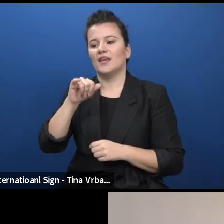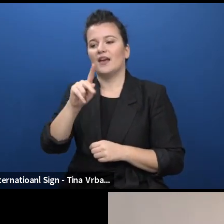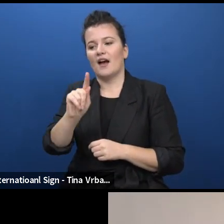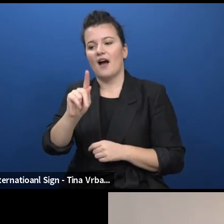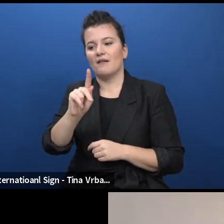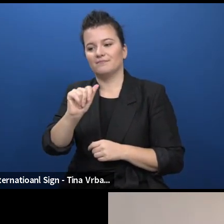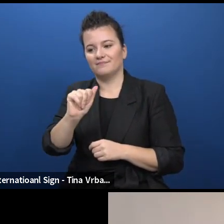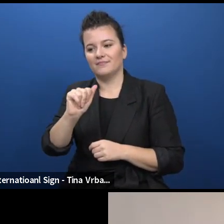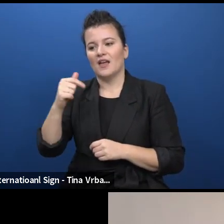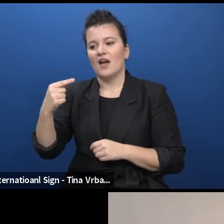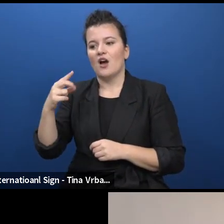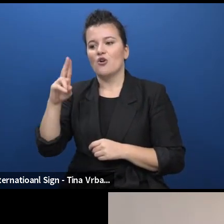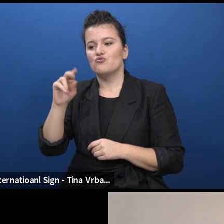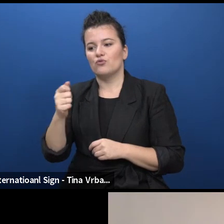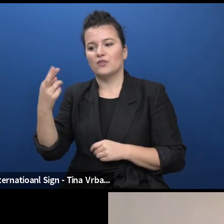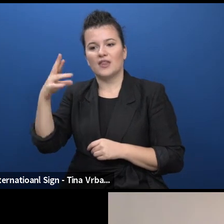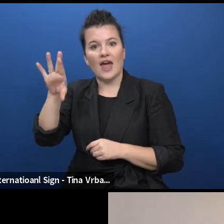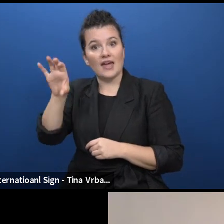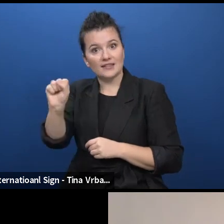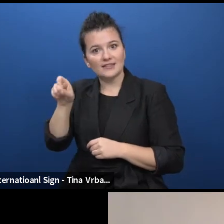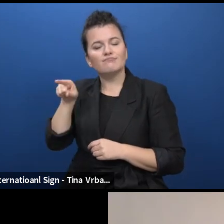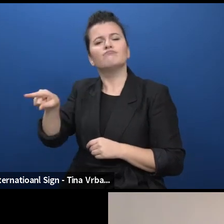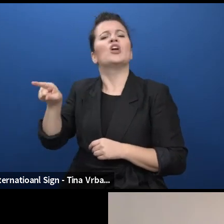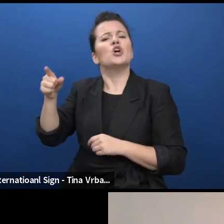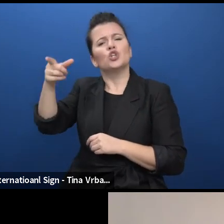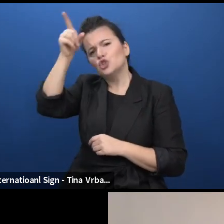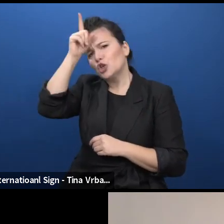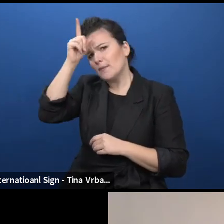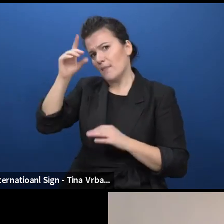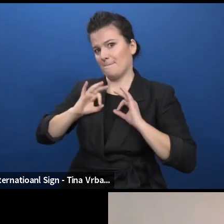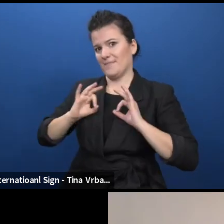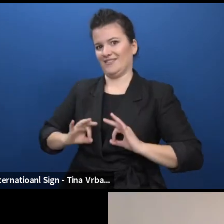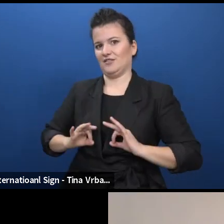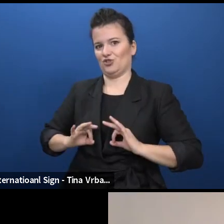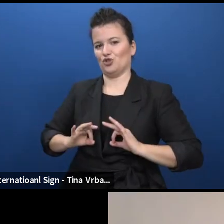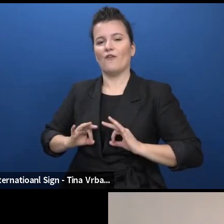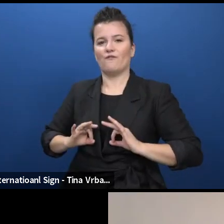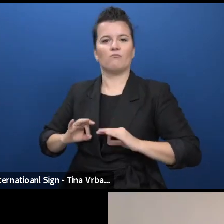German Minister of State for Culture and the Media.